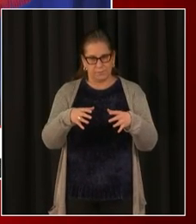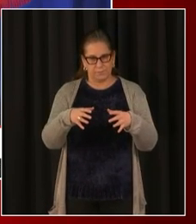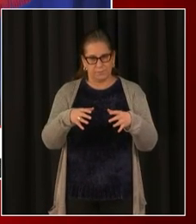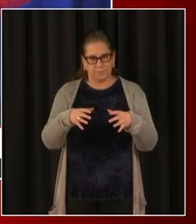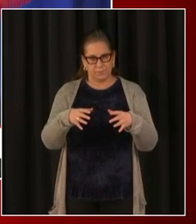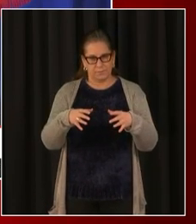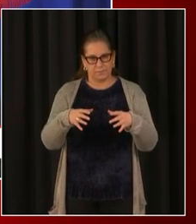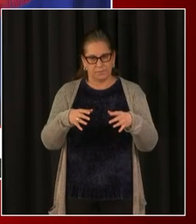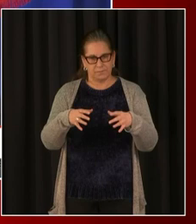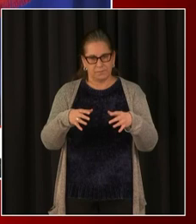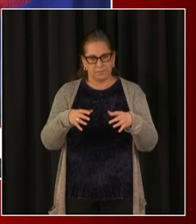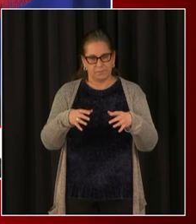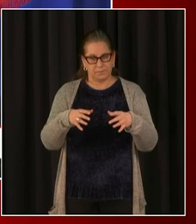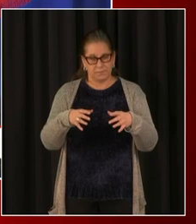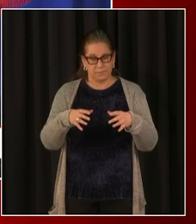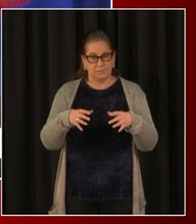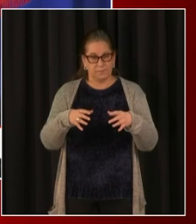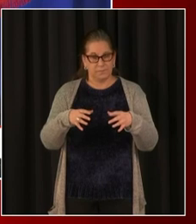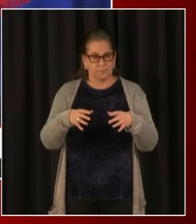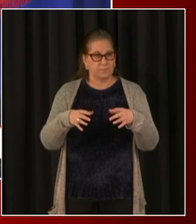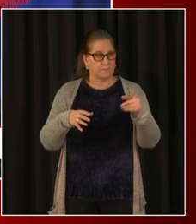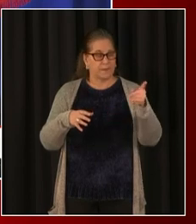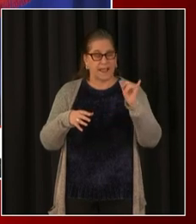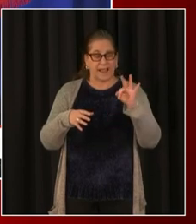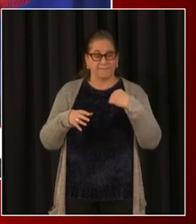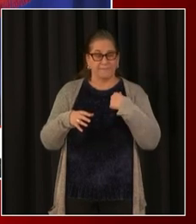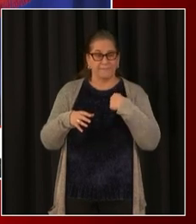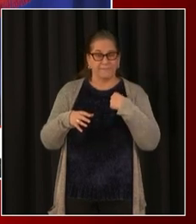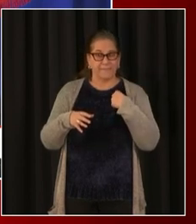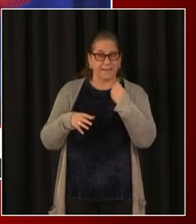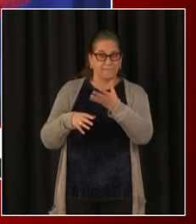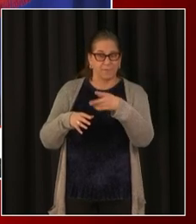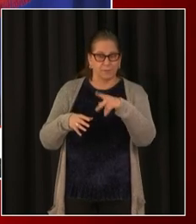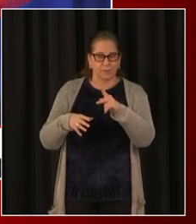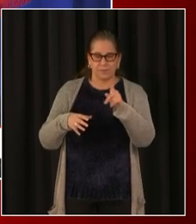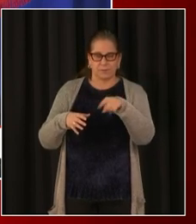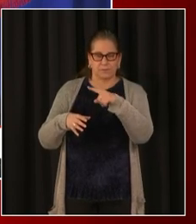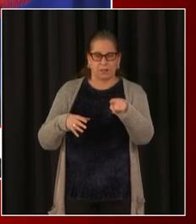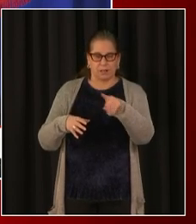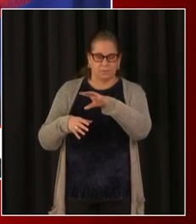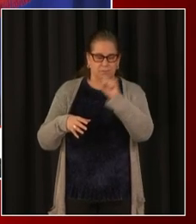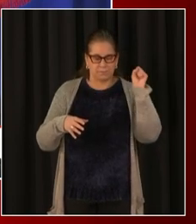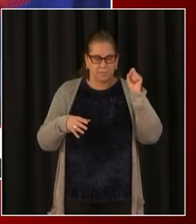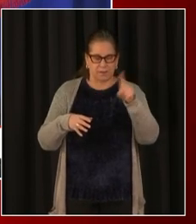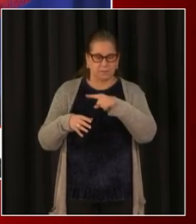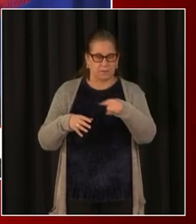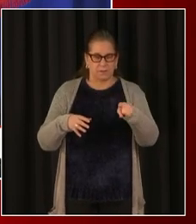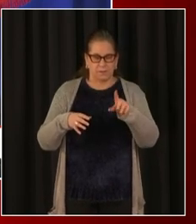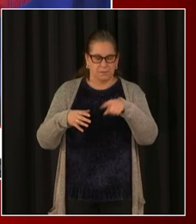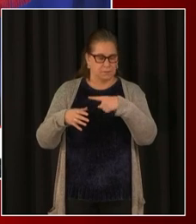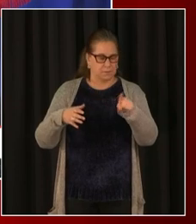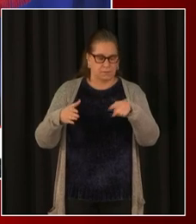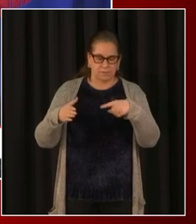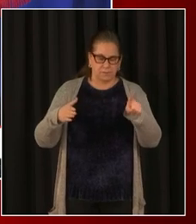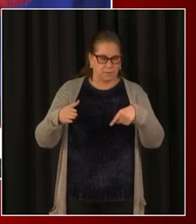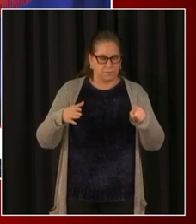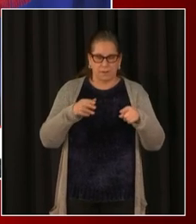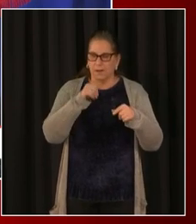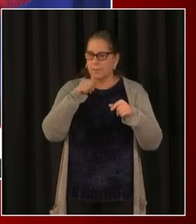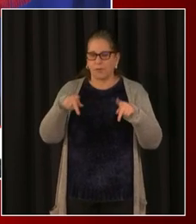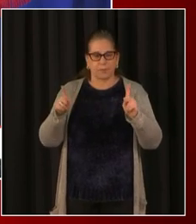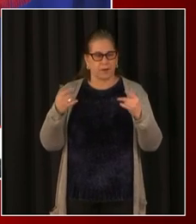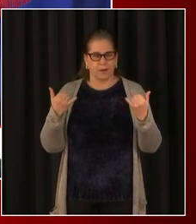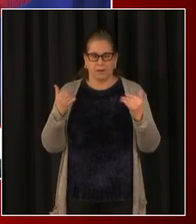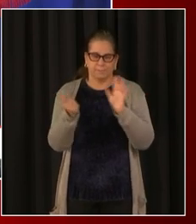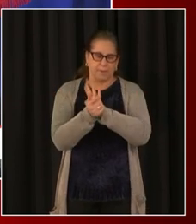We stand behind the comments that have been attributed to our administration. In the follow-up question, there's also reporting that